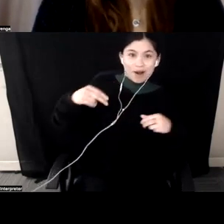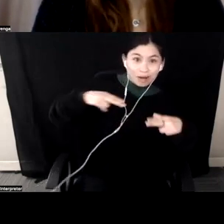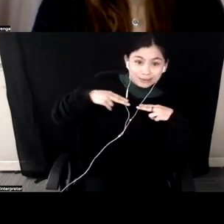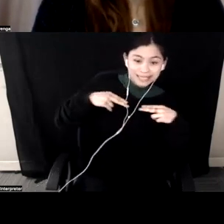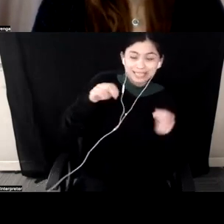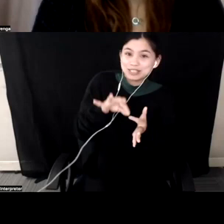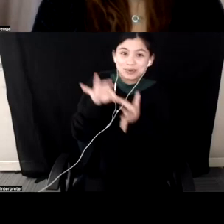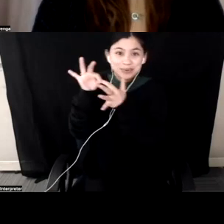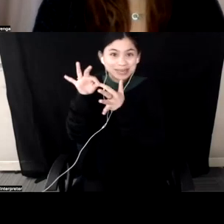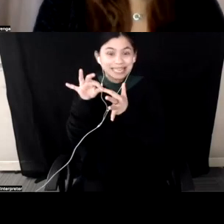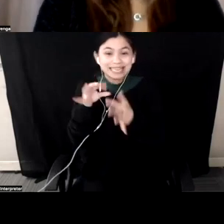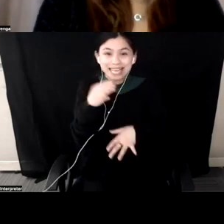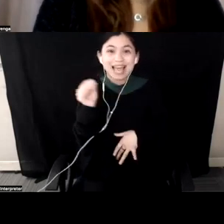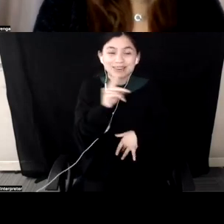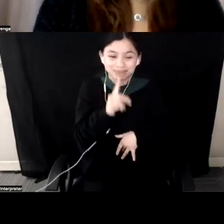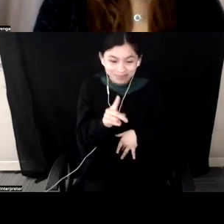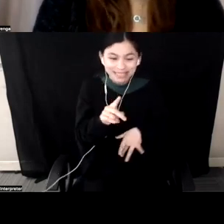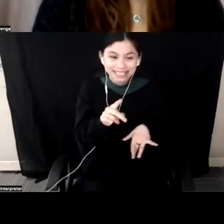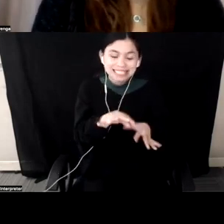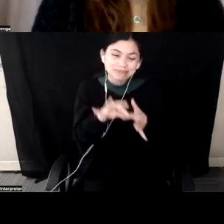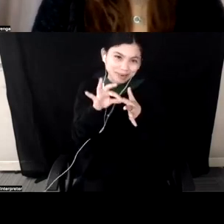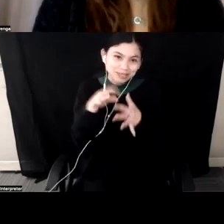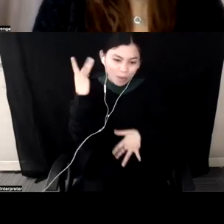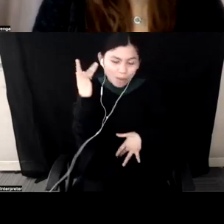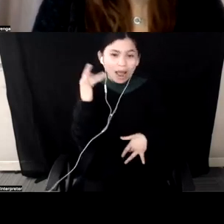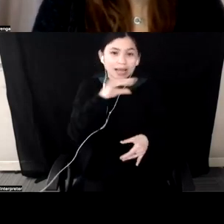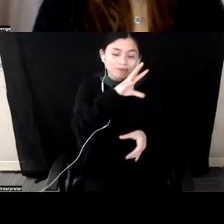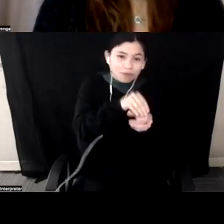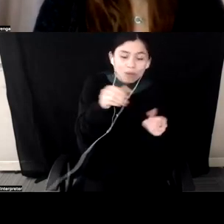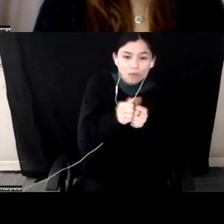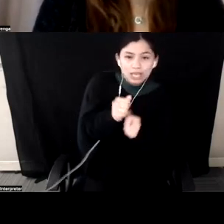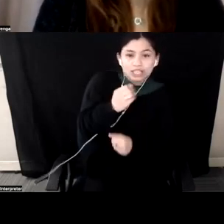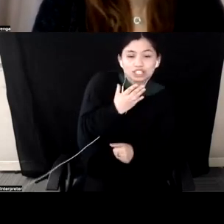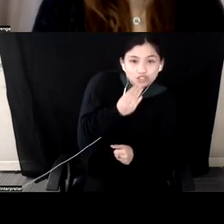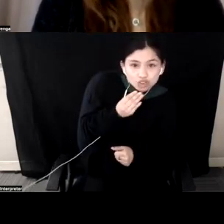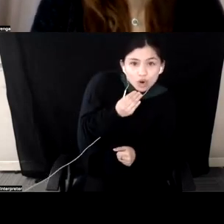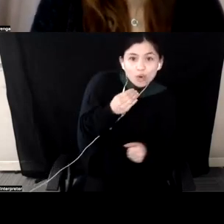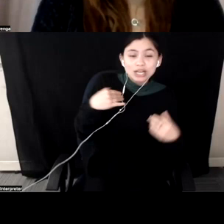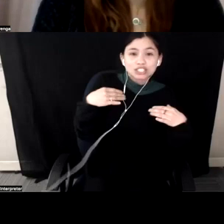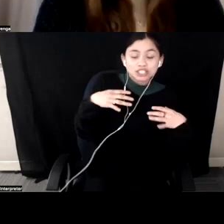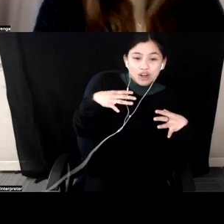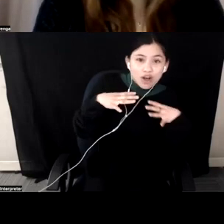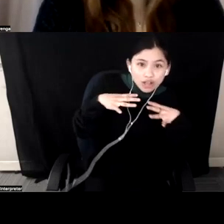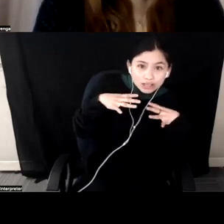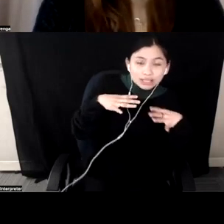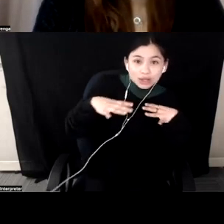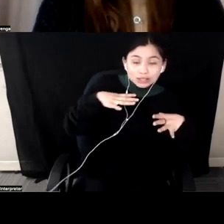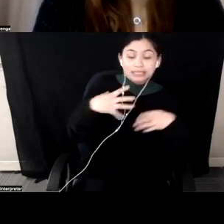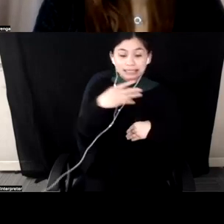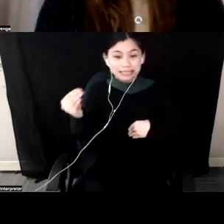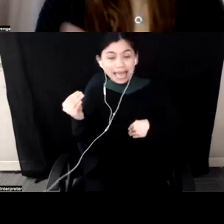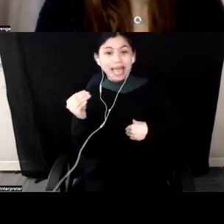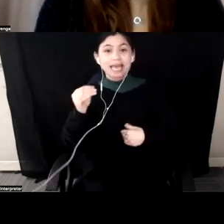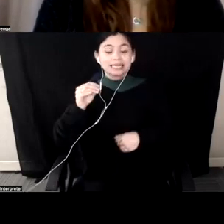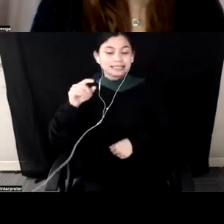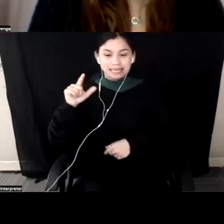do Jewish holidays as well as my Latin cultural